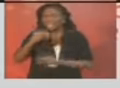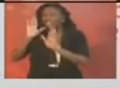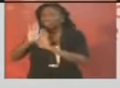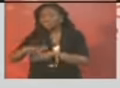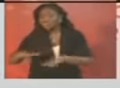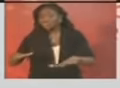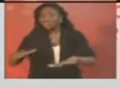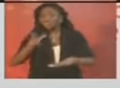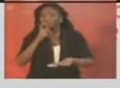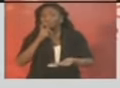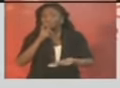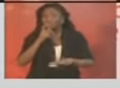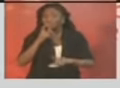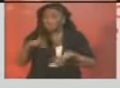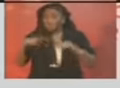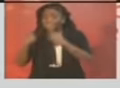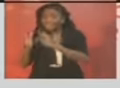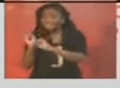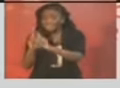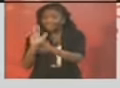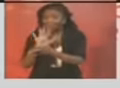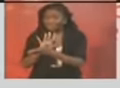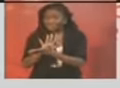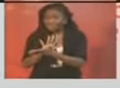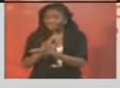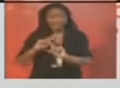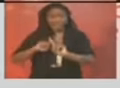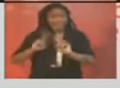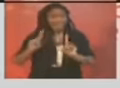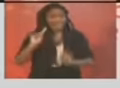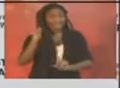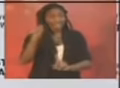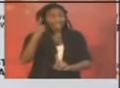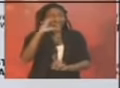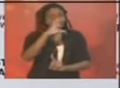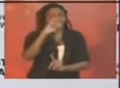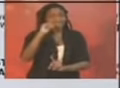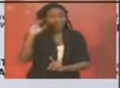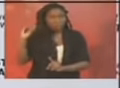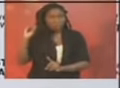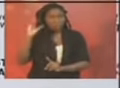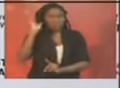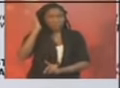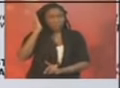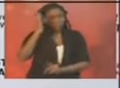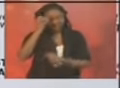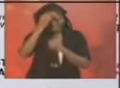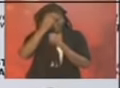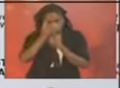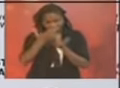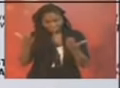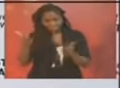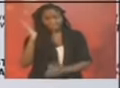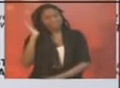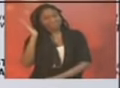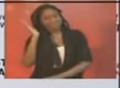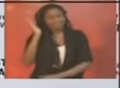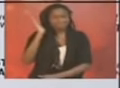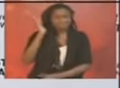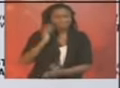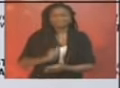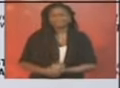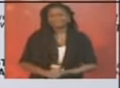before that, Dr. Parashram will present the clinical update. Hi, good morning. Thanks, Ms.